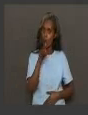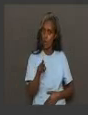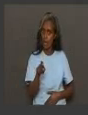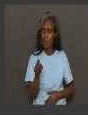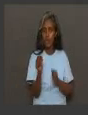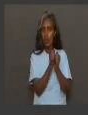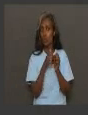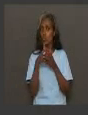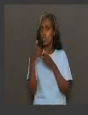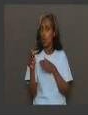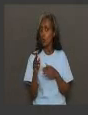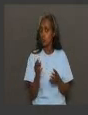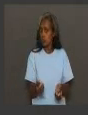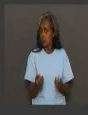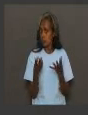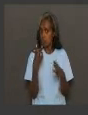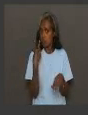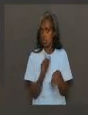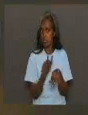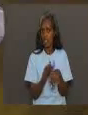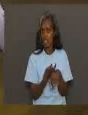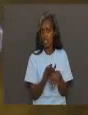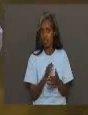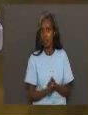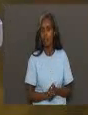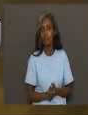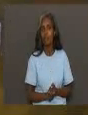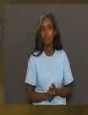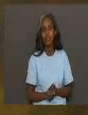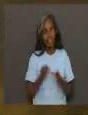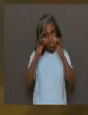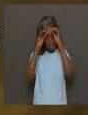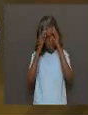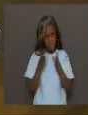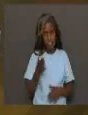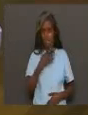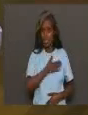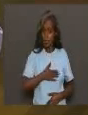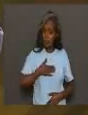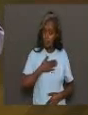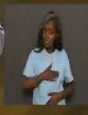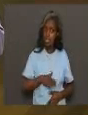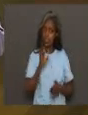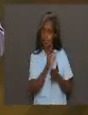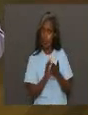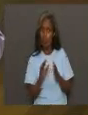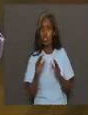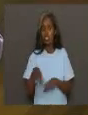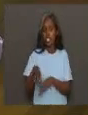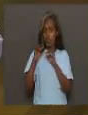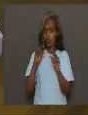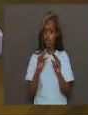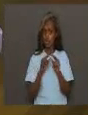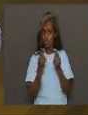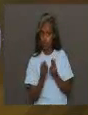without too much difficulty. Teacher, Please form the students into